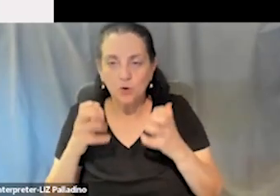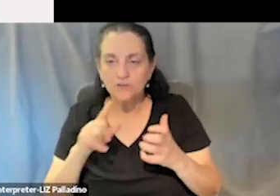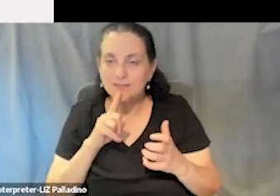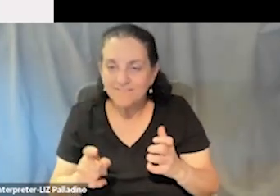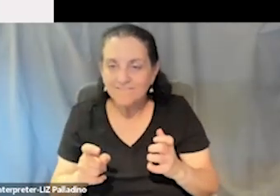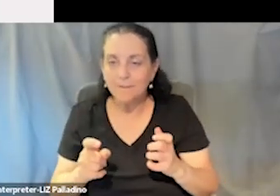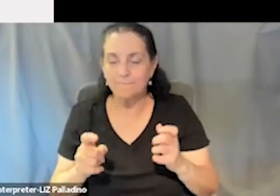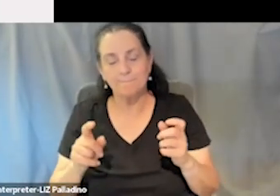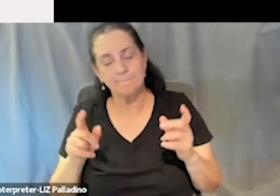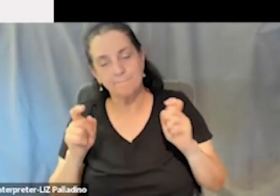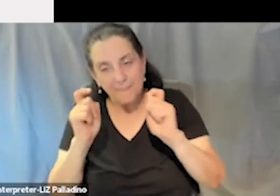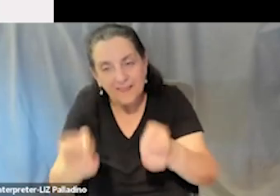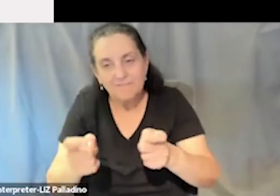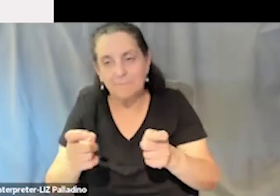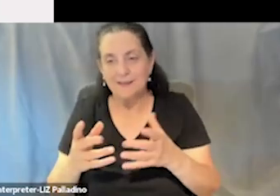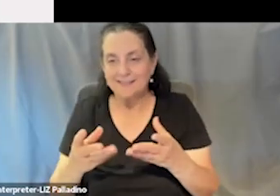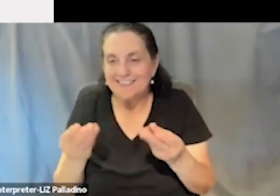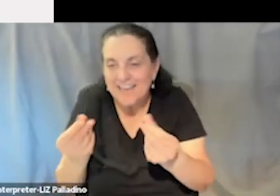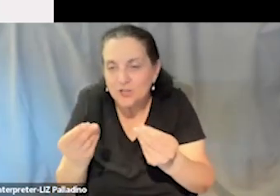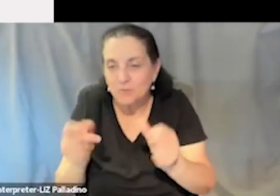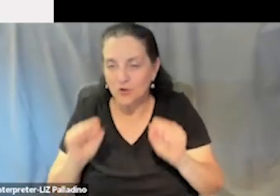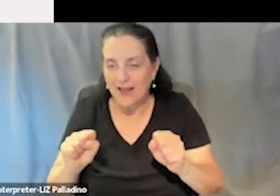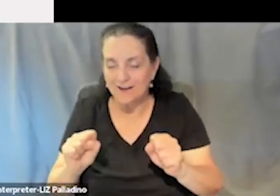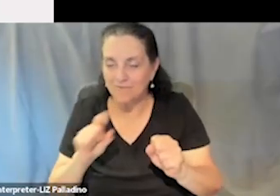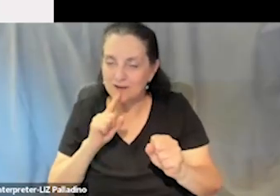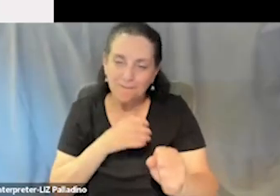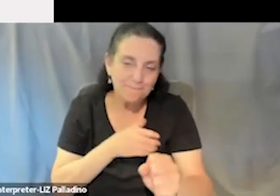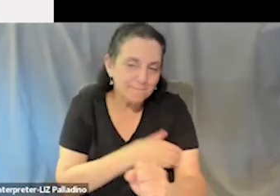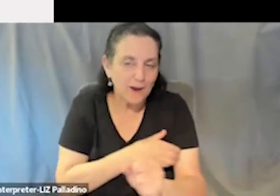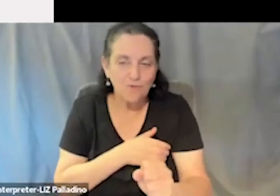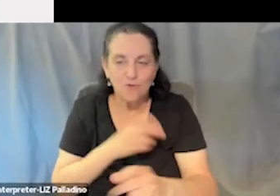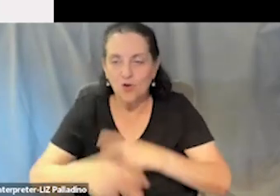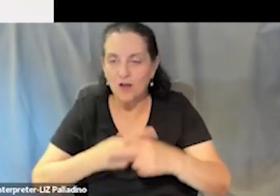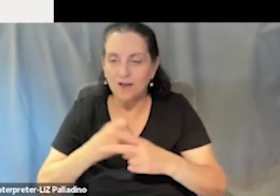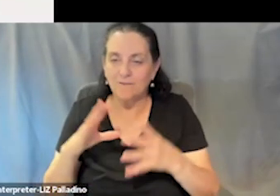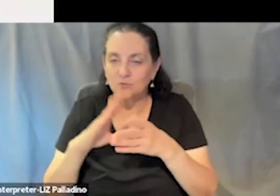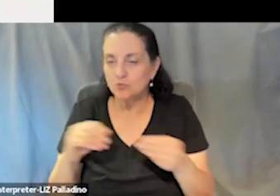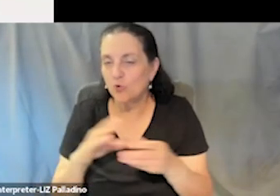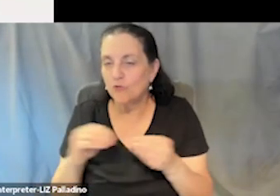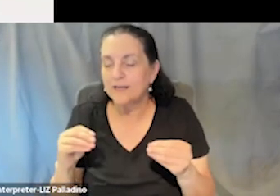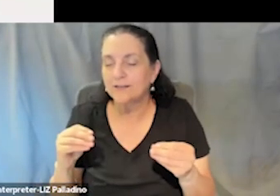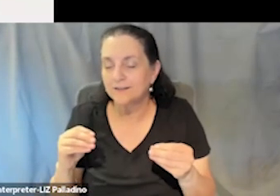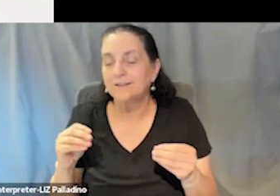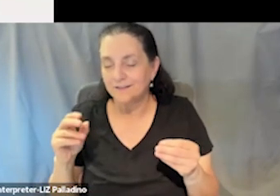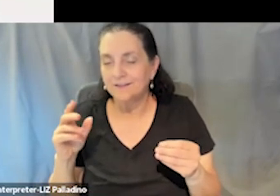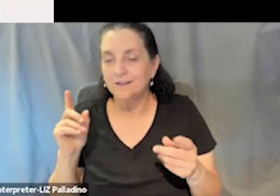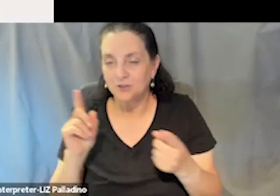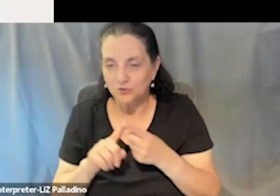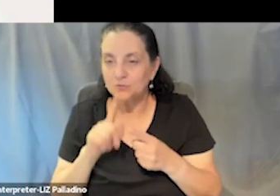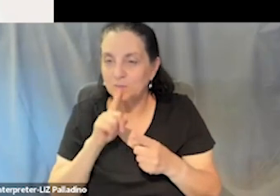tangible, powerful, detailed story that makes your work and elements of the work really tangible and